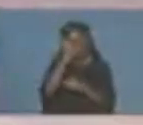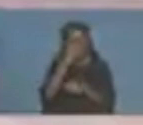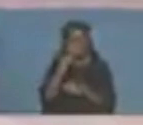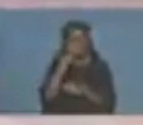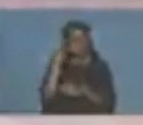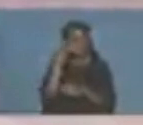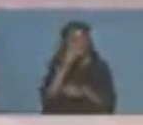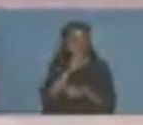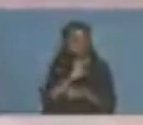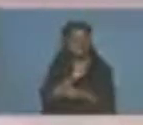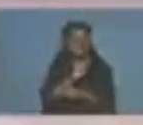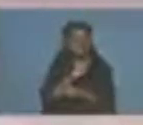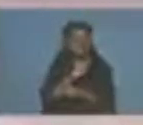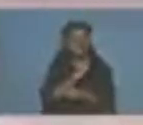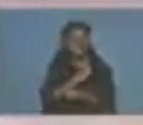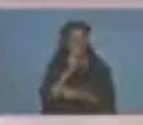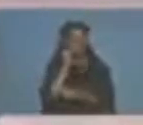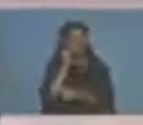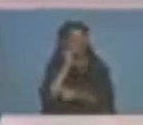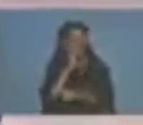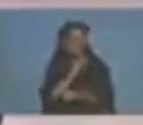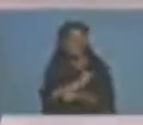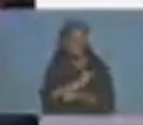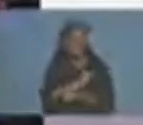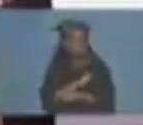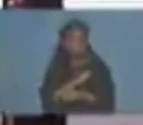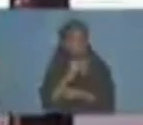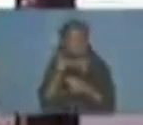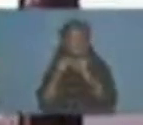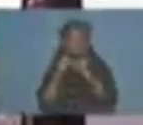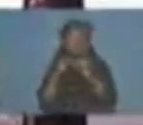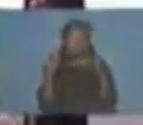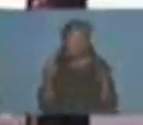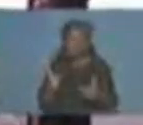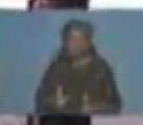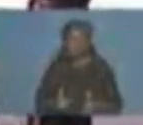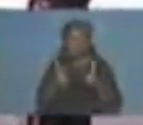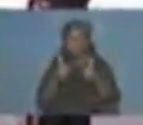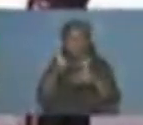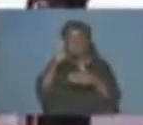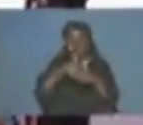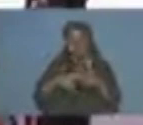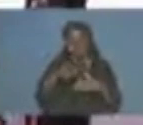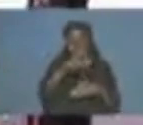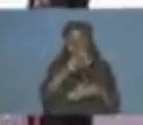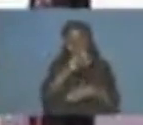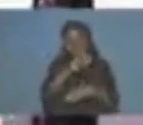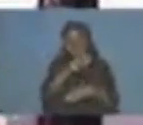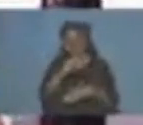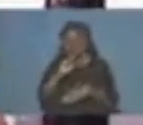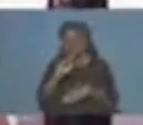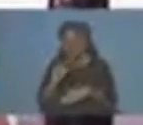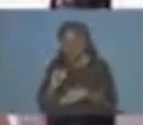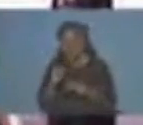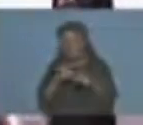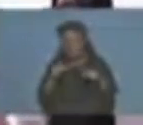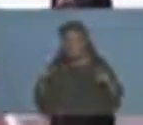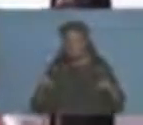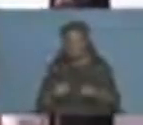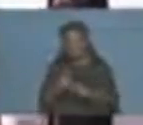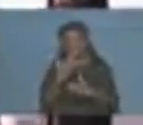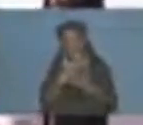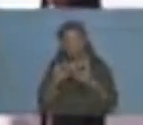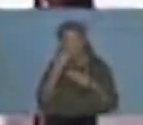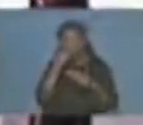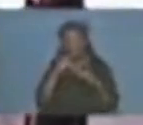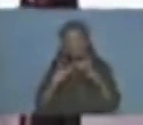Adderley, announced here live in Rawson Square. So some of the funnier commandments we've heard, we've heard women talking